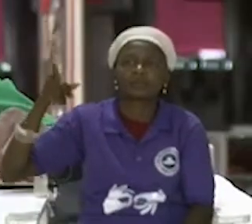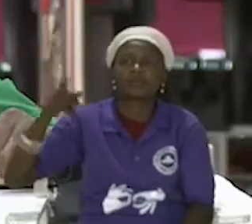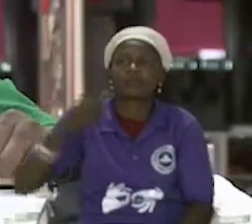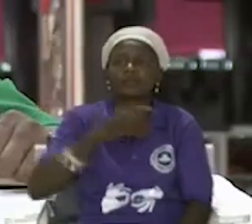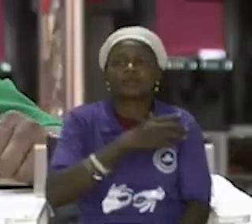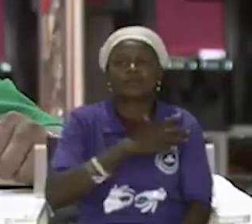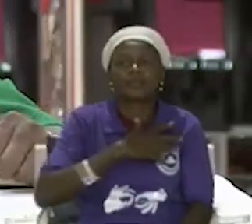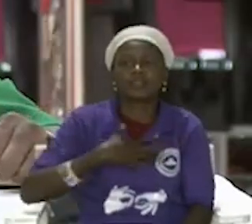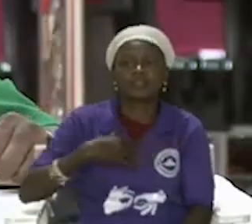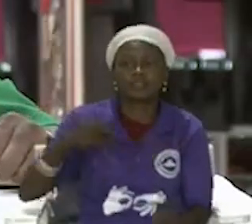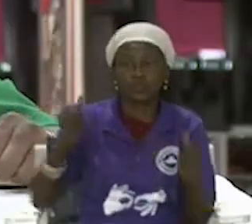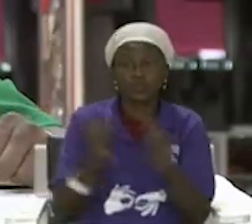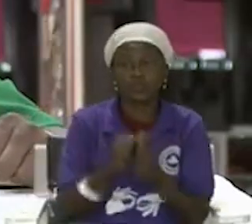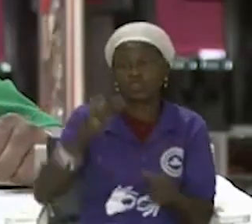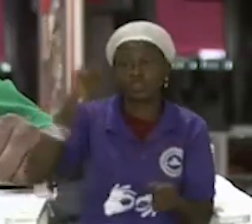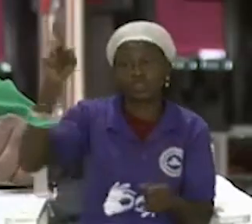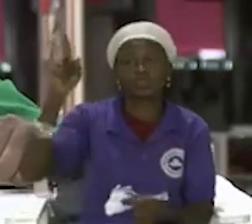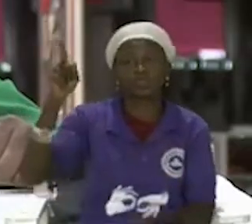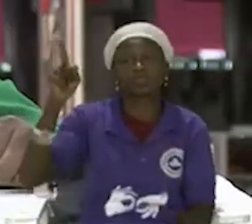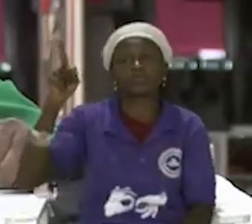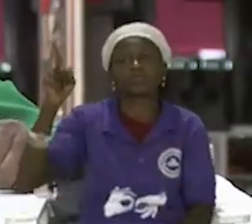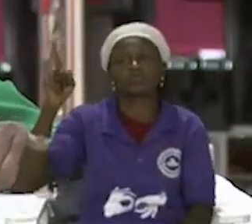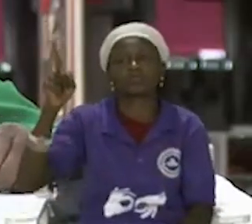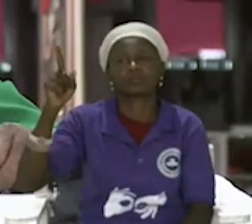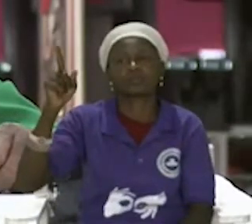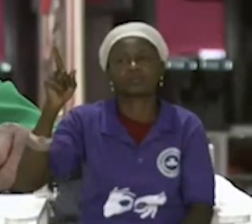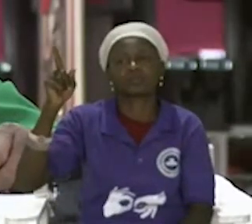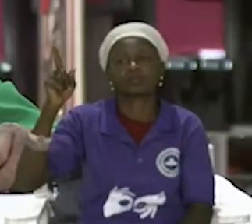and with you